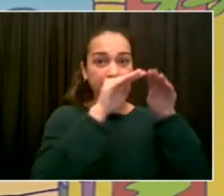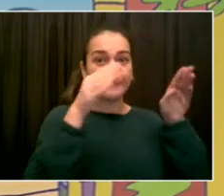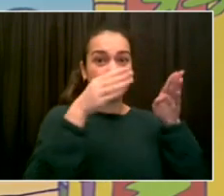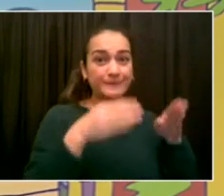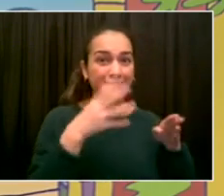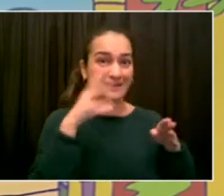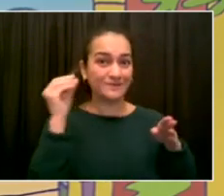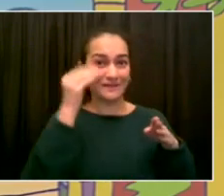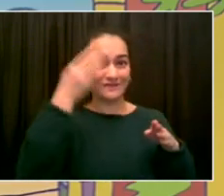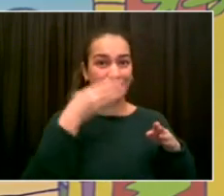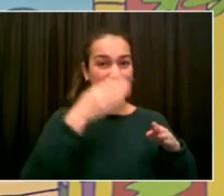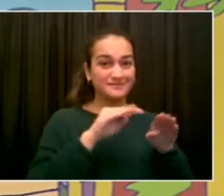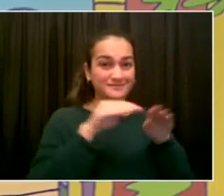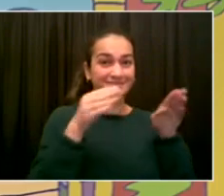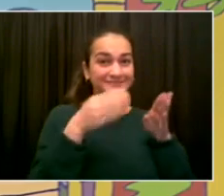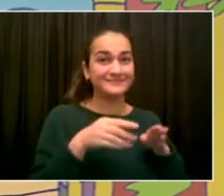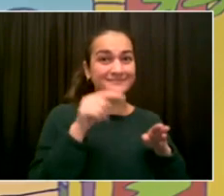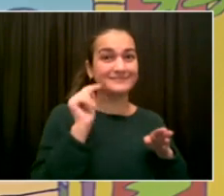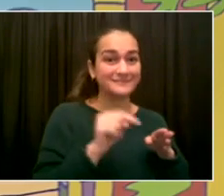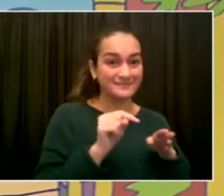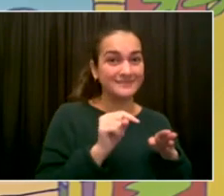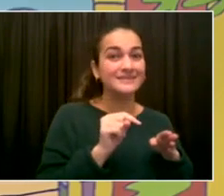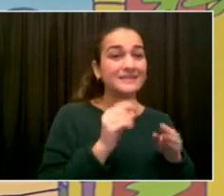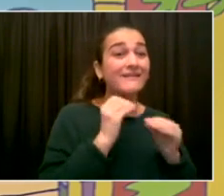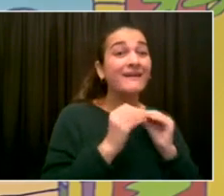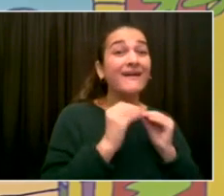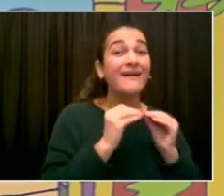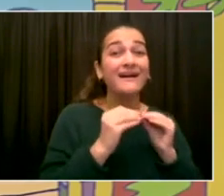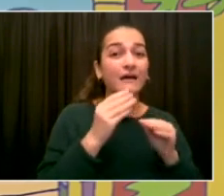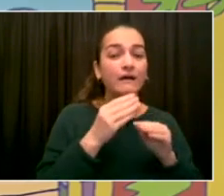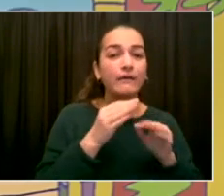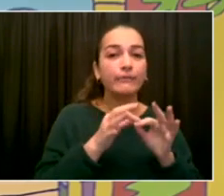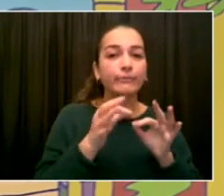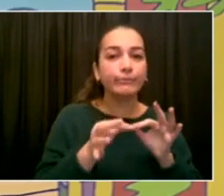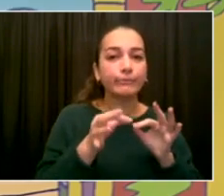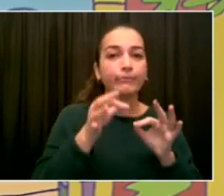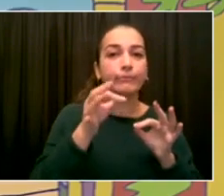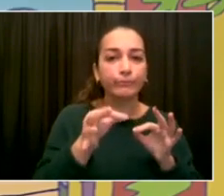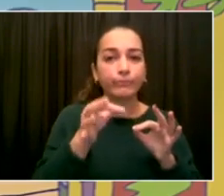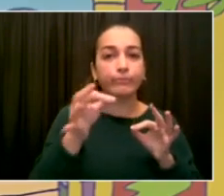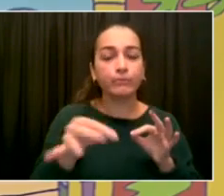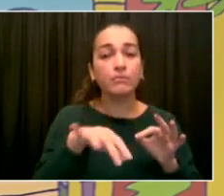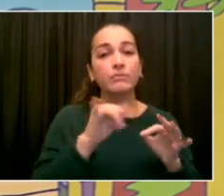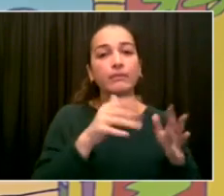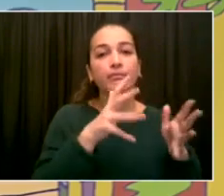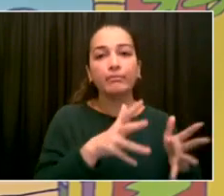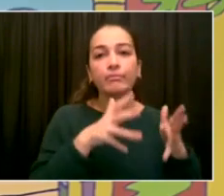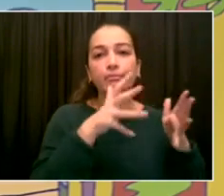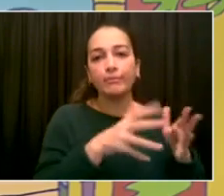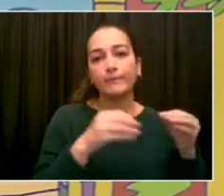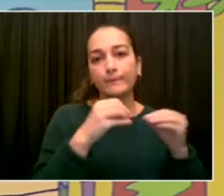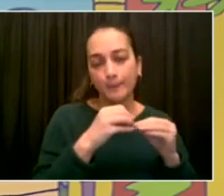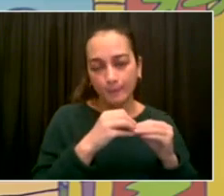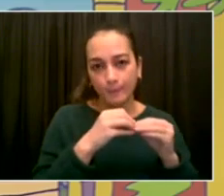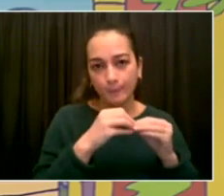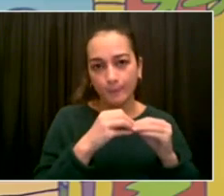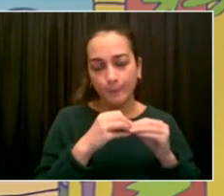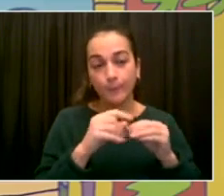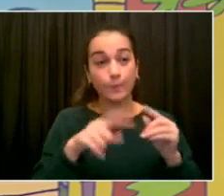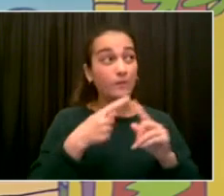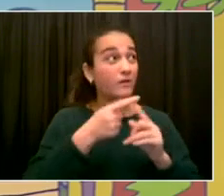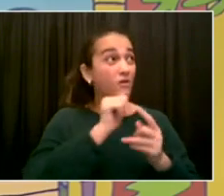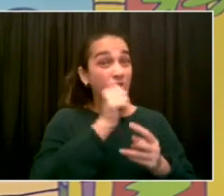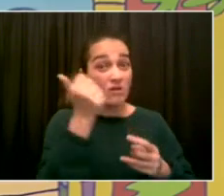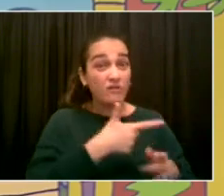see the sheds down as well for safety reasons, for a variety of reasons. We started taking them down everywhere we could and where we could